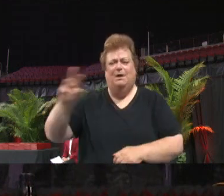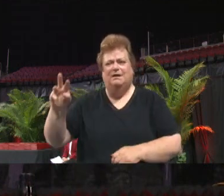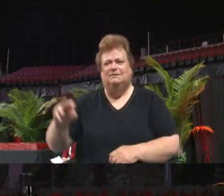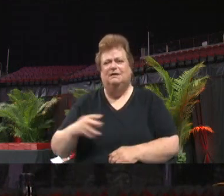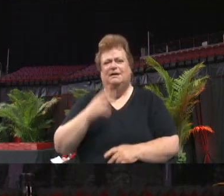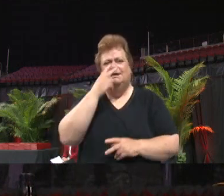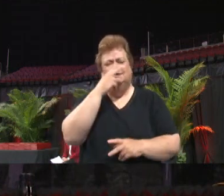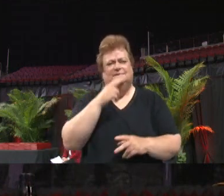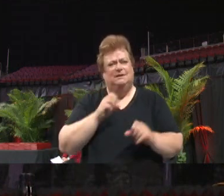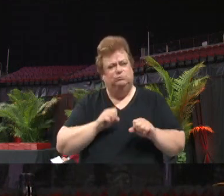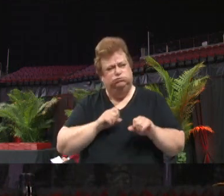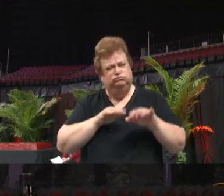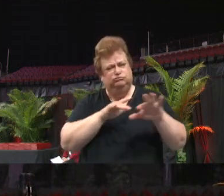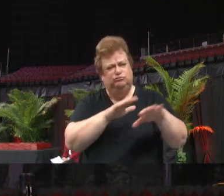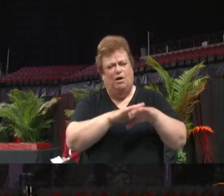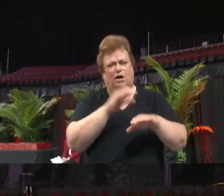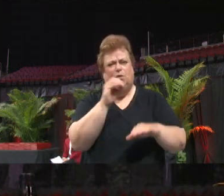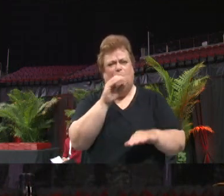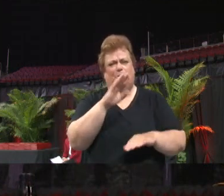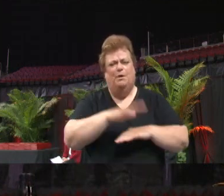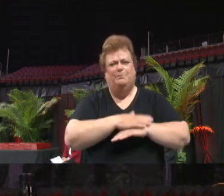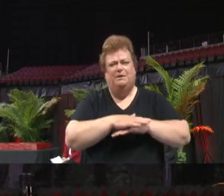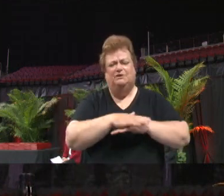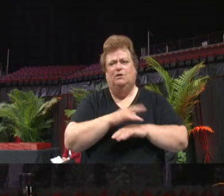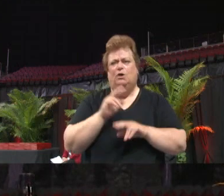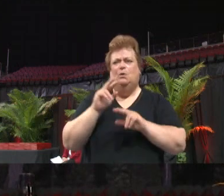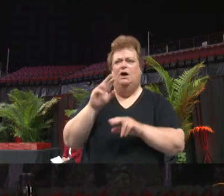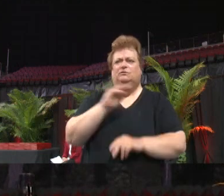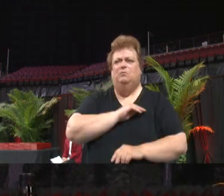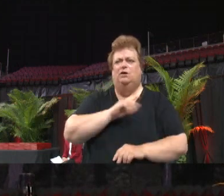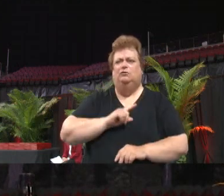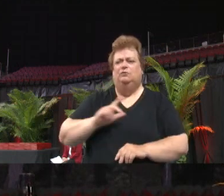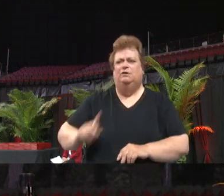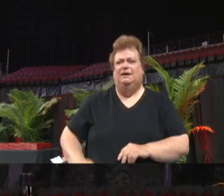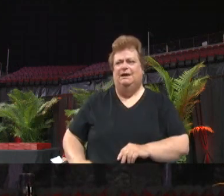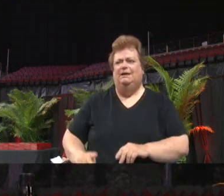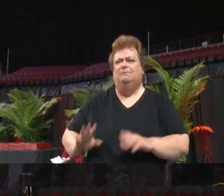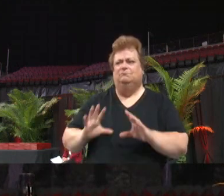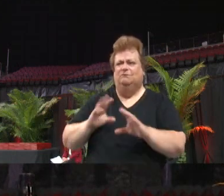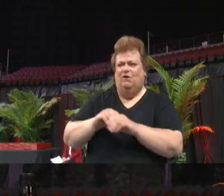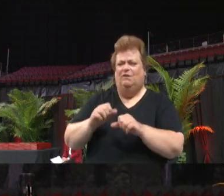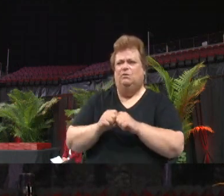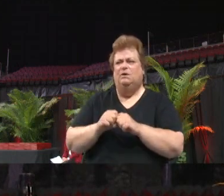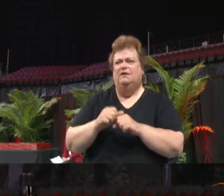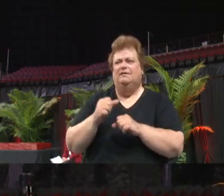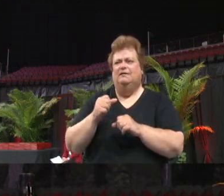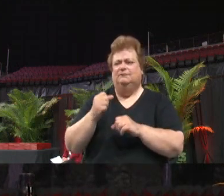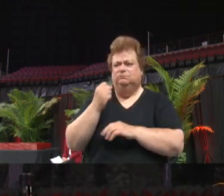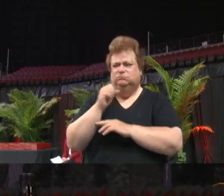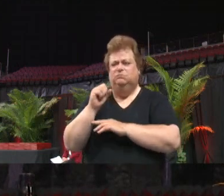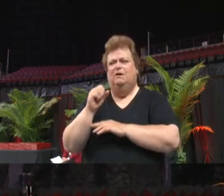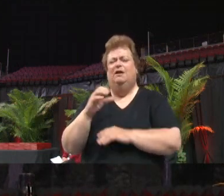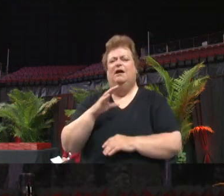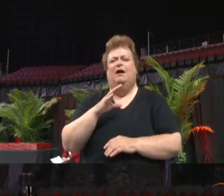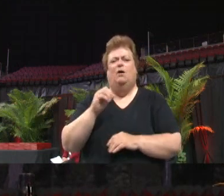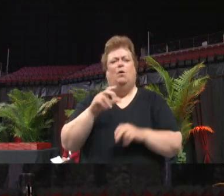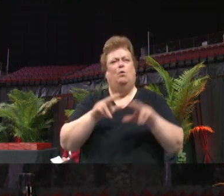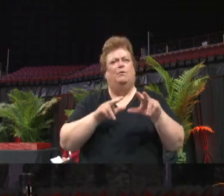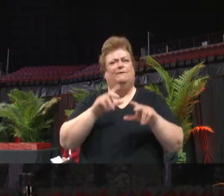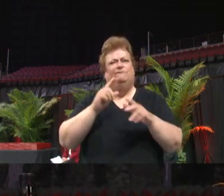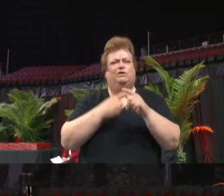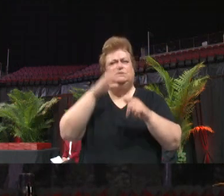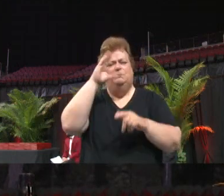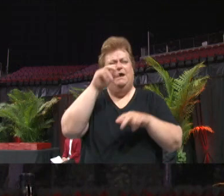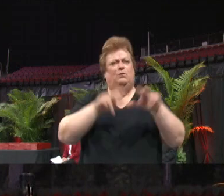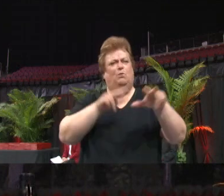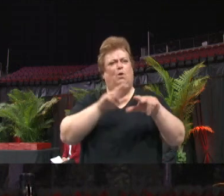Omaha Beach, march with Dr. Martin Luther King and be a part of the Civil Rights Movement, watch the first man walk on the moon, or just